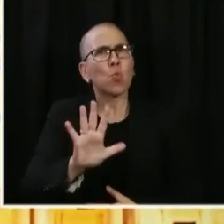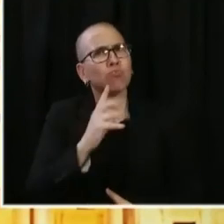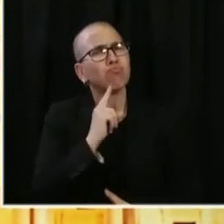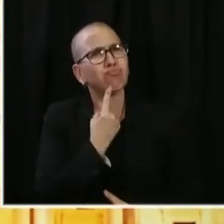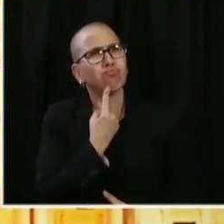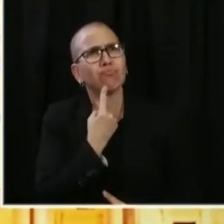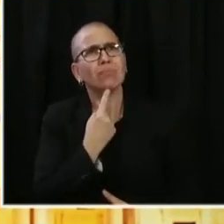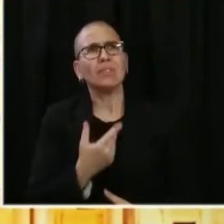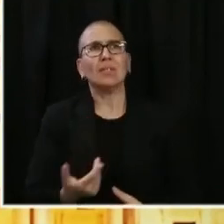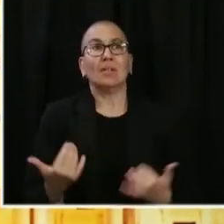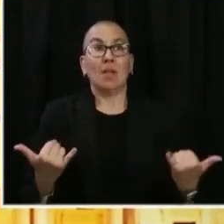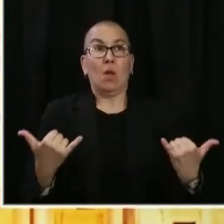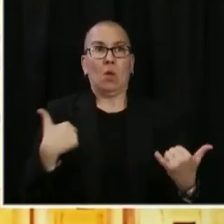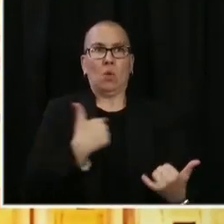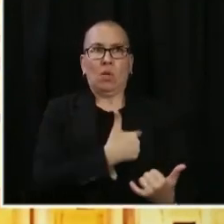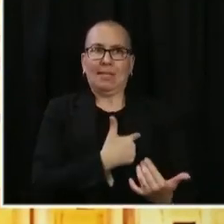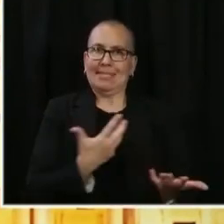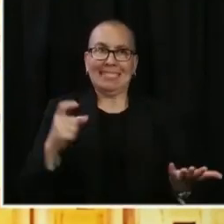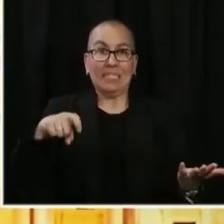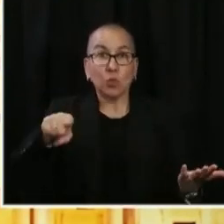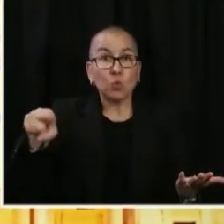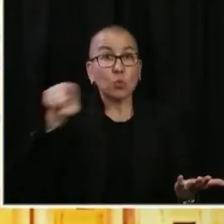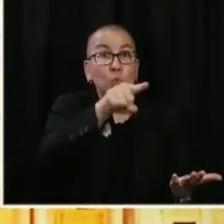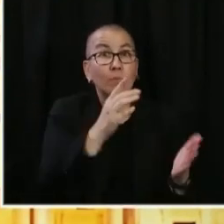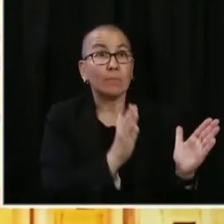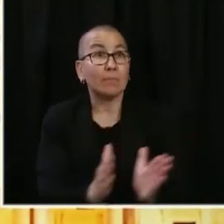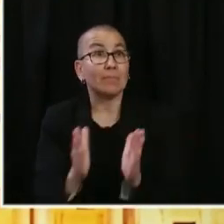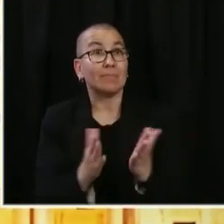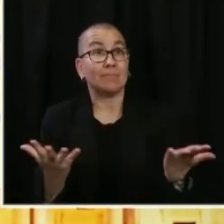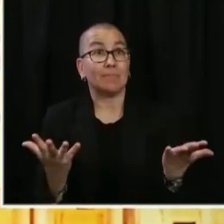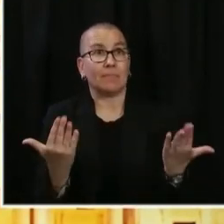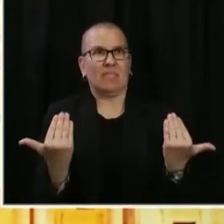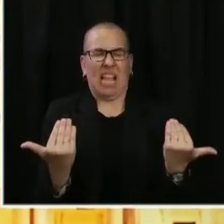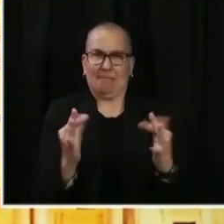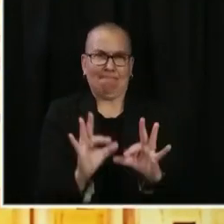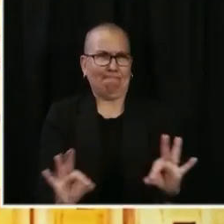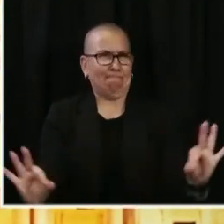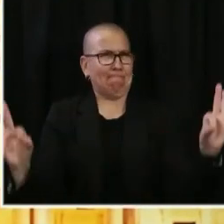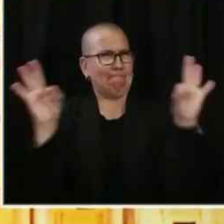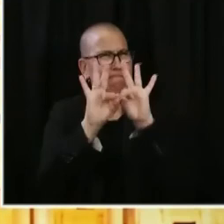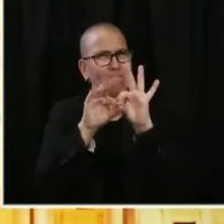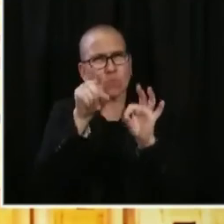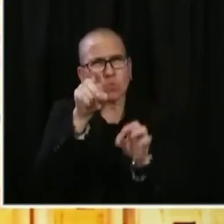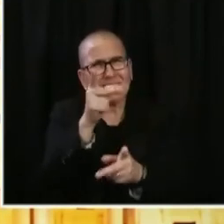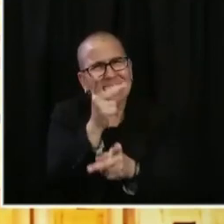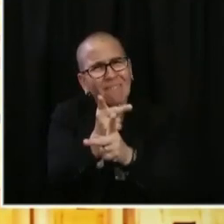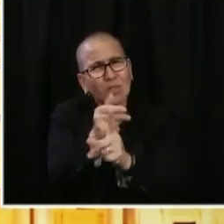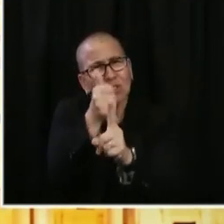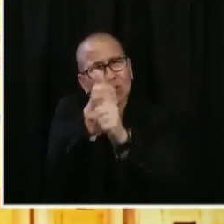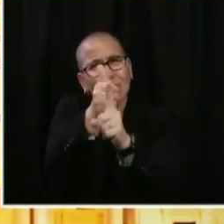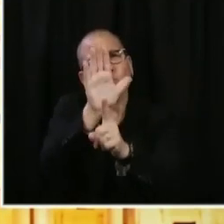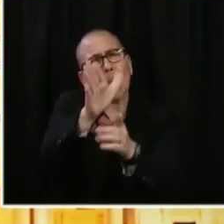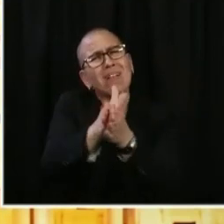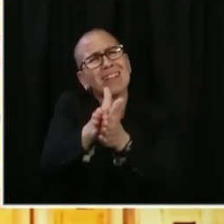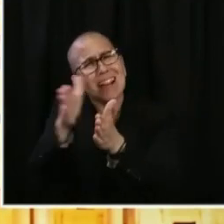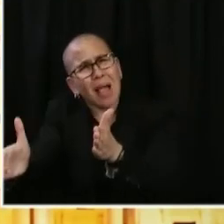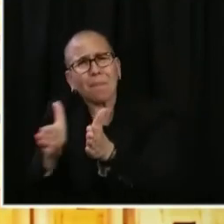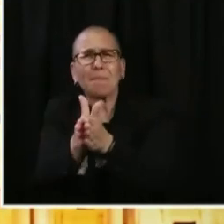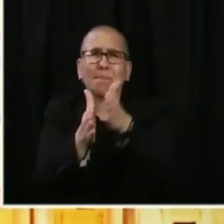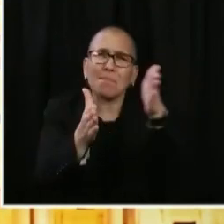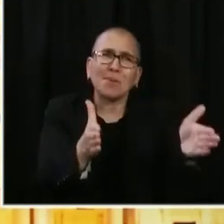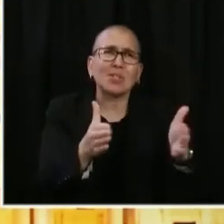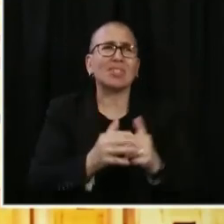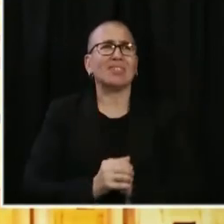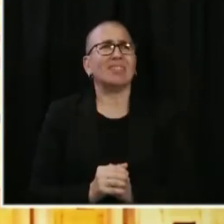Now we need you to do yours. It has never been more important for you to look out for your neighbor. We are still in the heart of this pandemic,